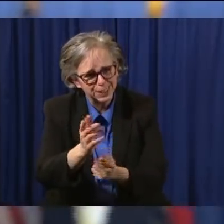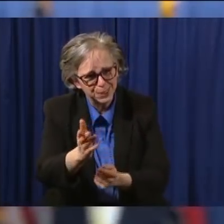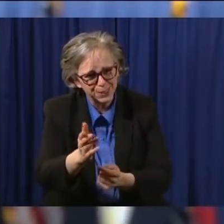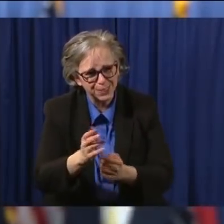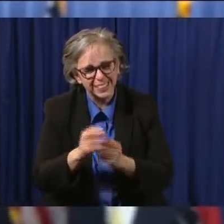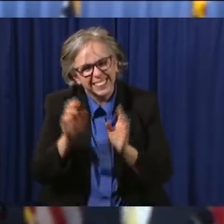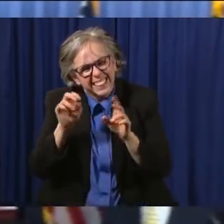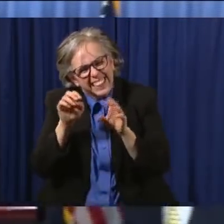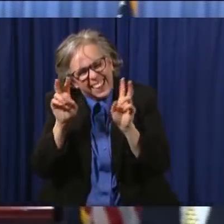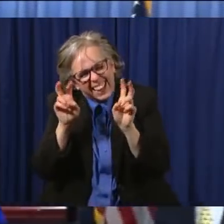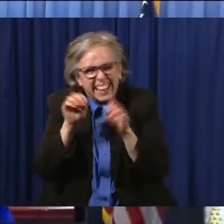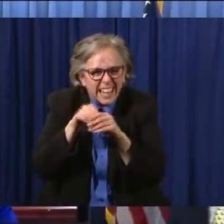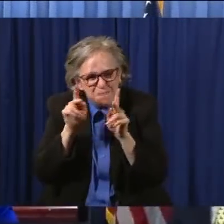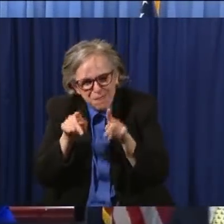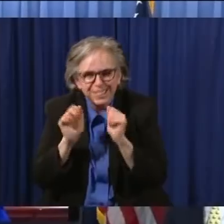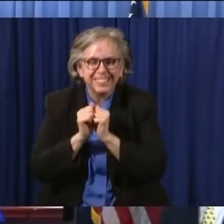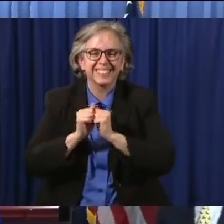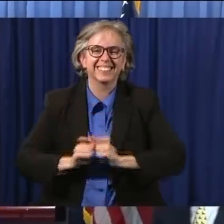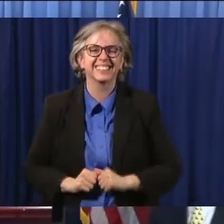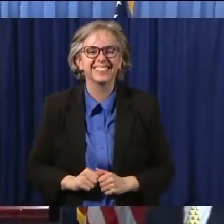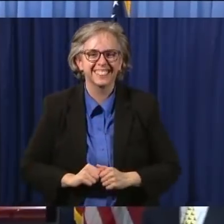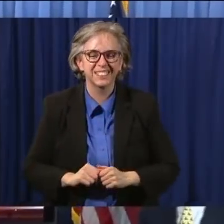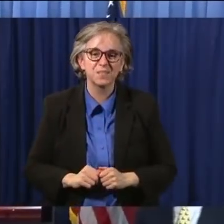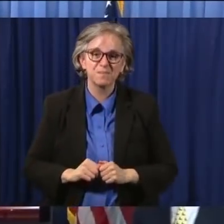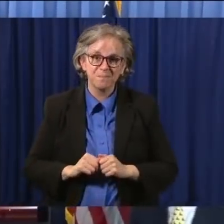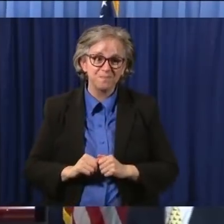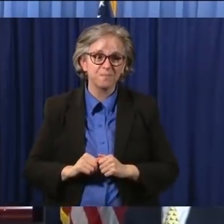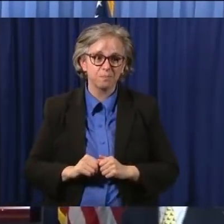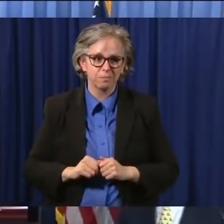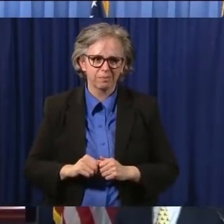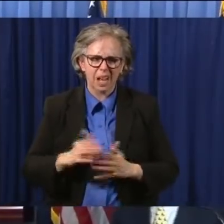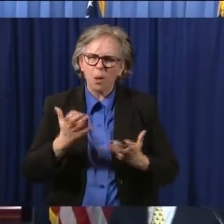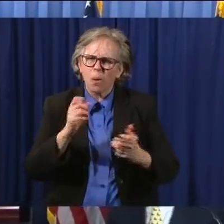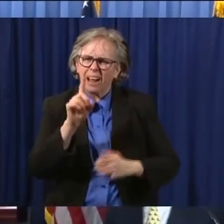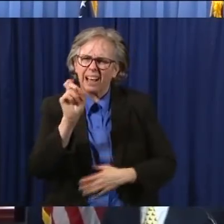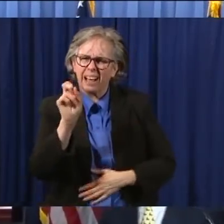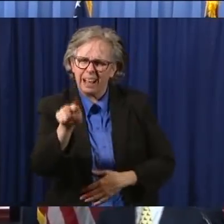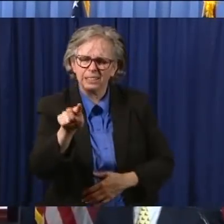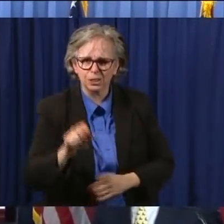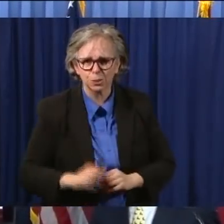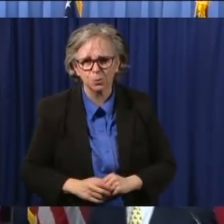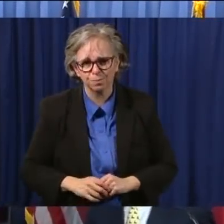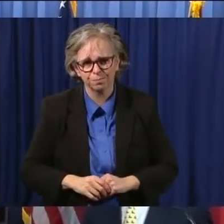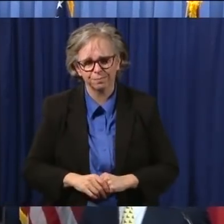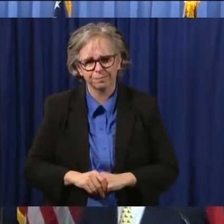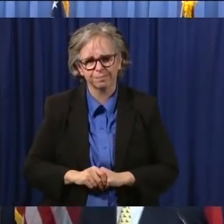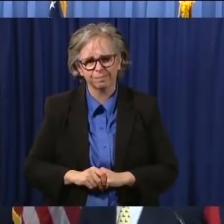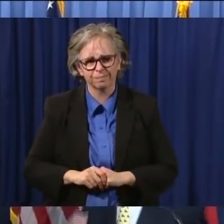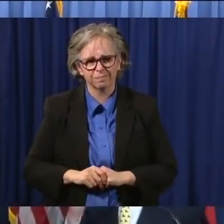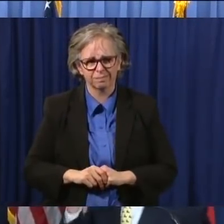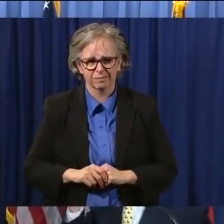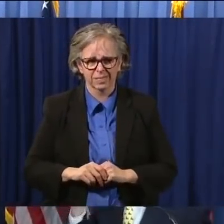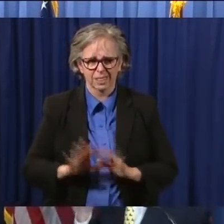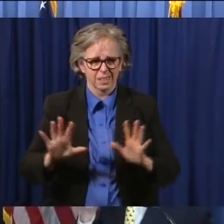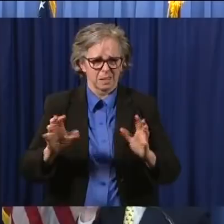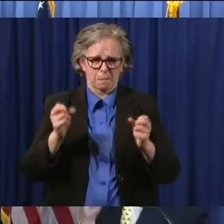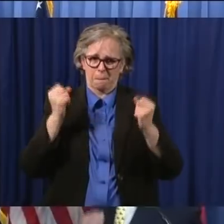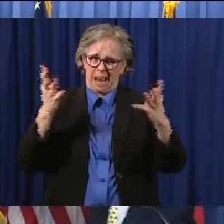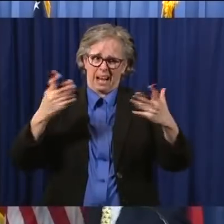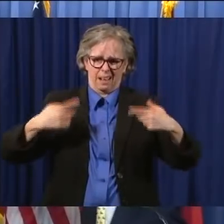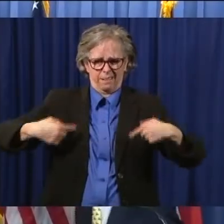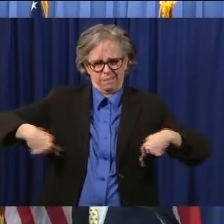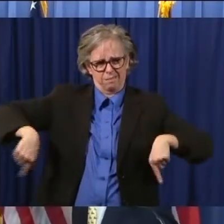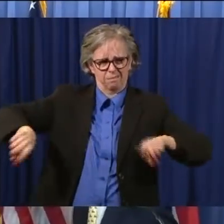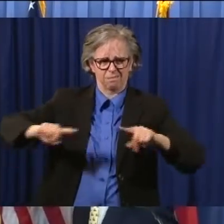way. And I want to ask you, so many of us have cared about this work for